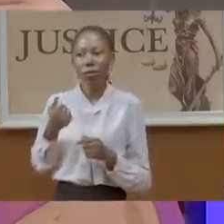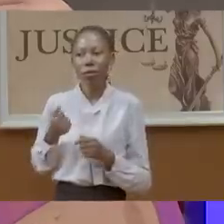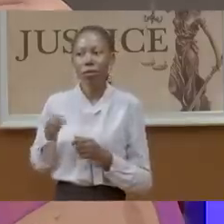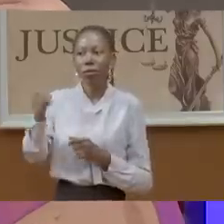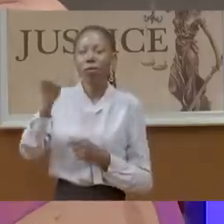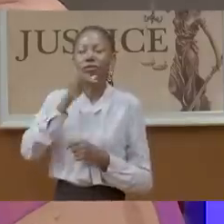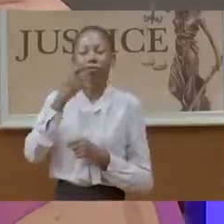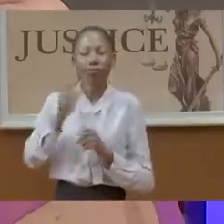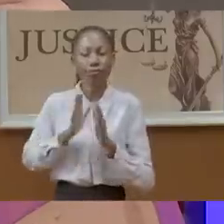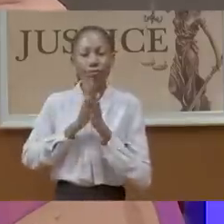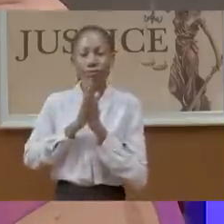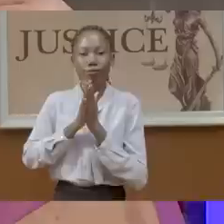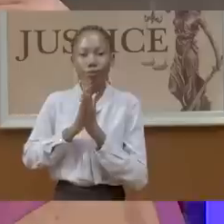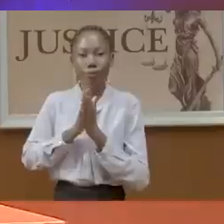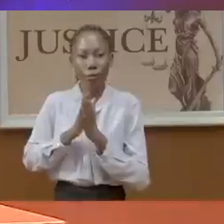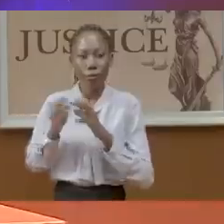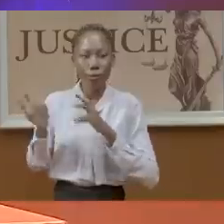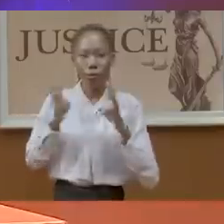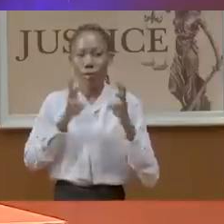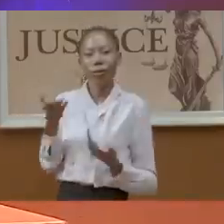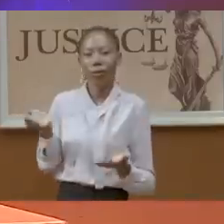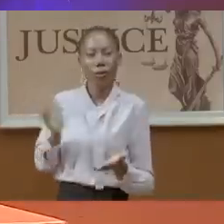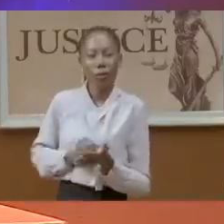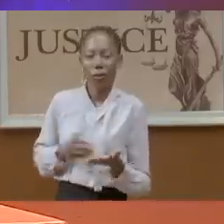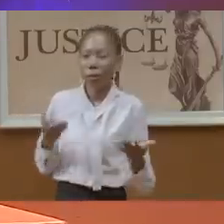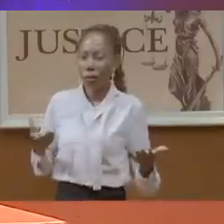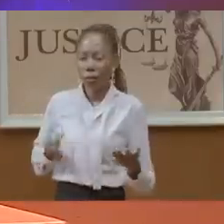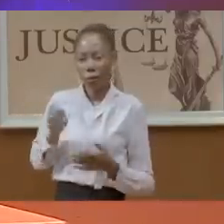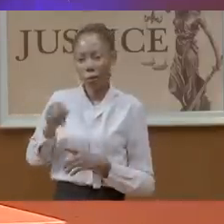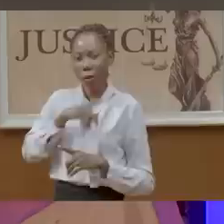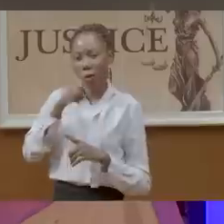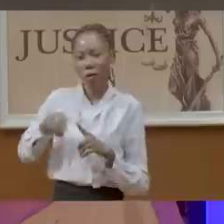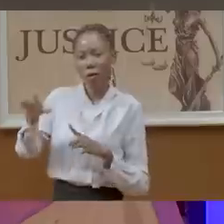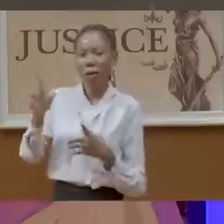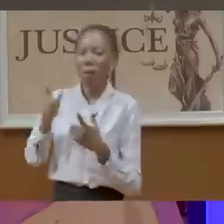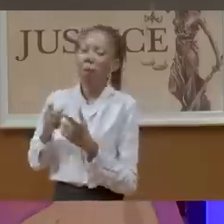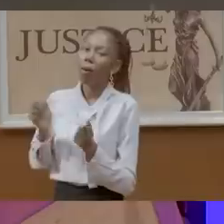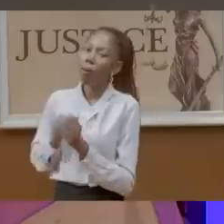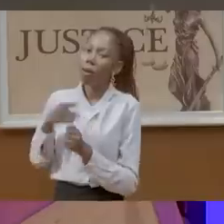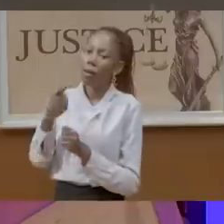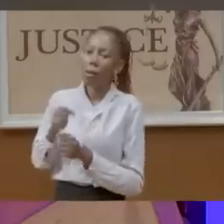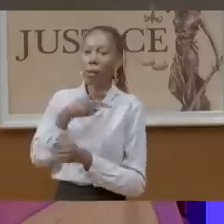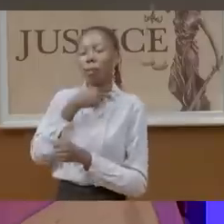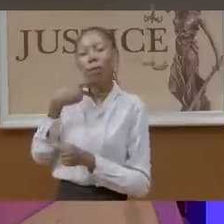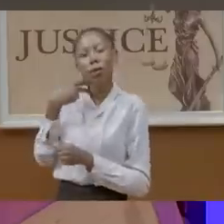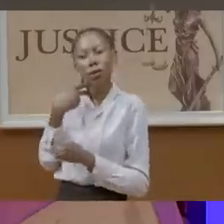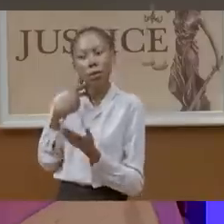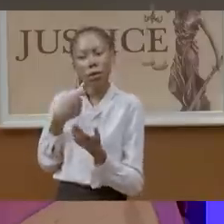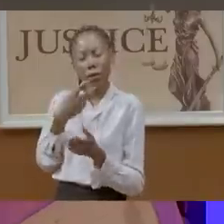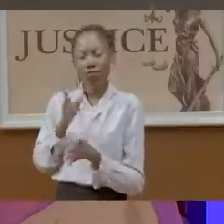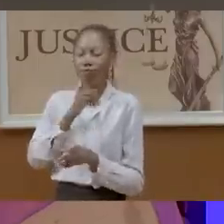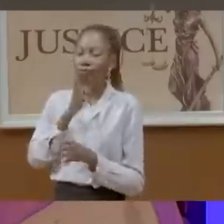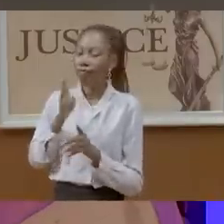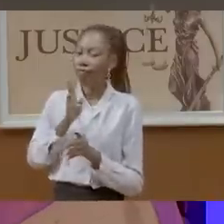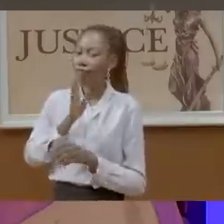prayer warrior leader in the church. I had hardly known him then. And when I met with him, the first thing the pastor that I was living with told me was, I should be